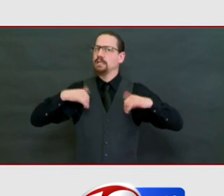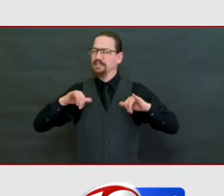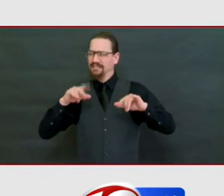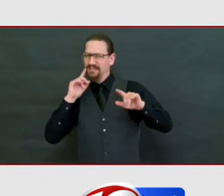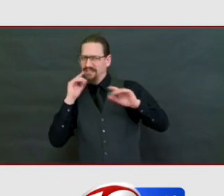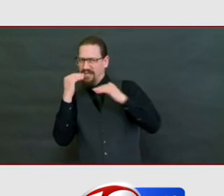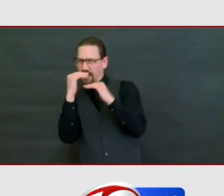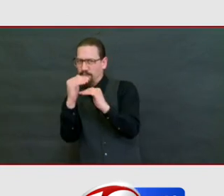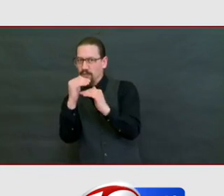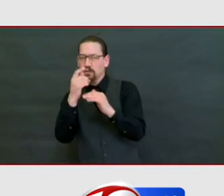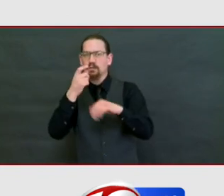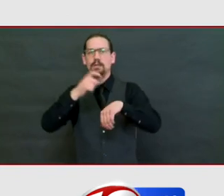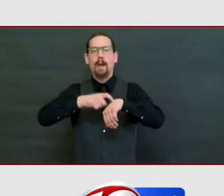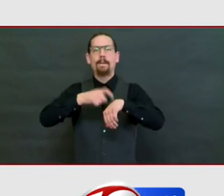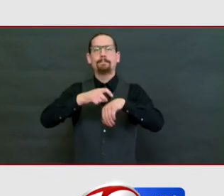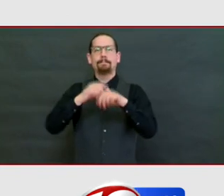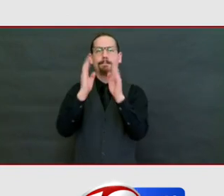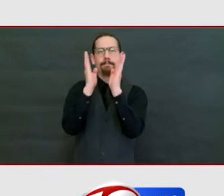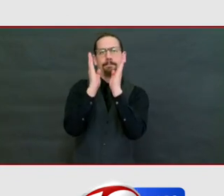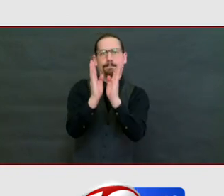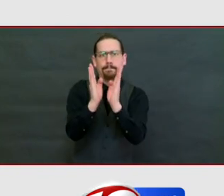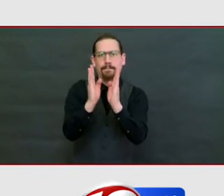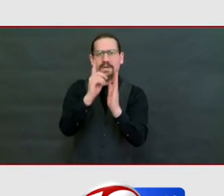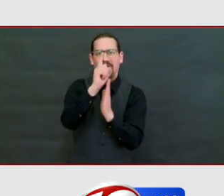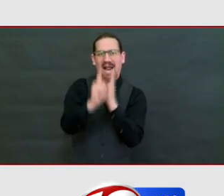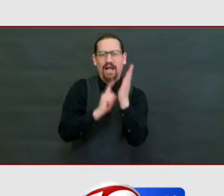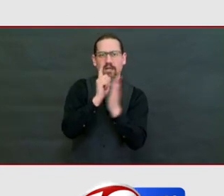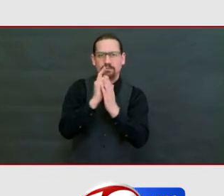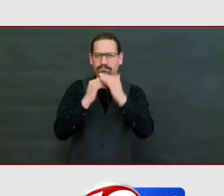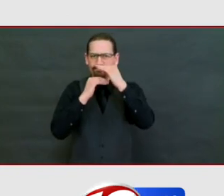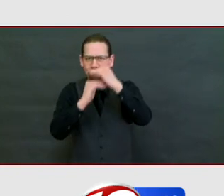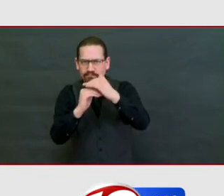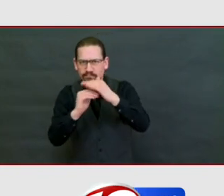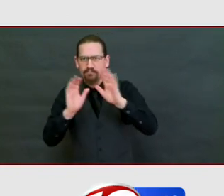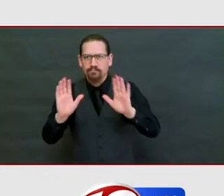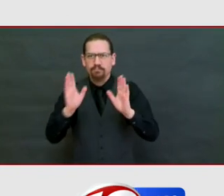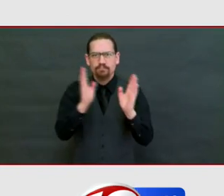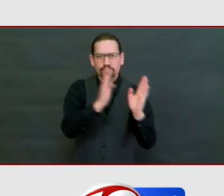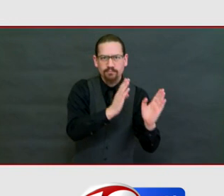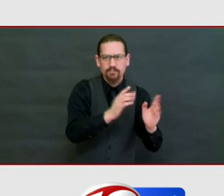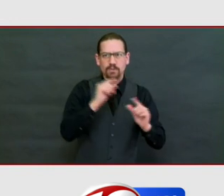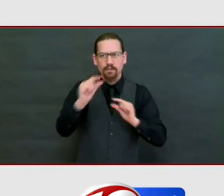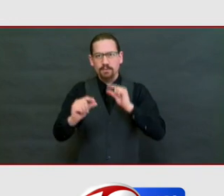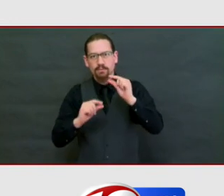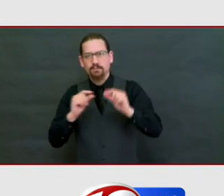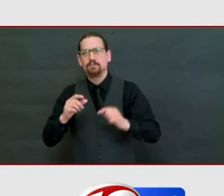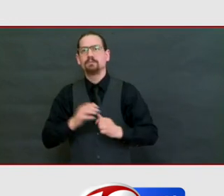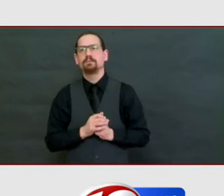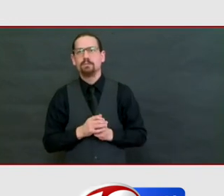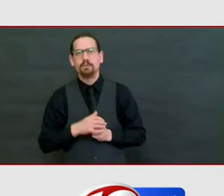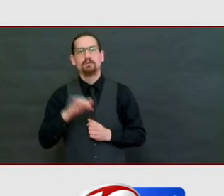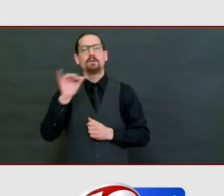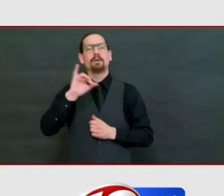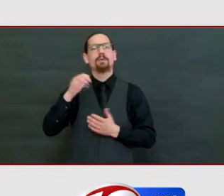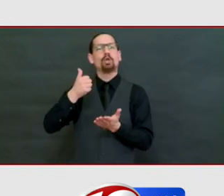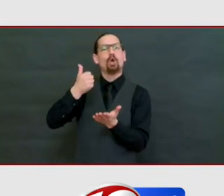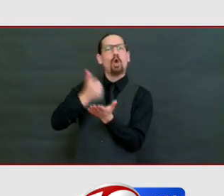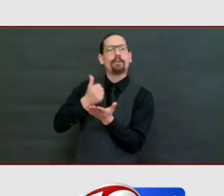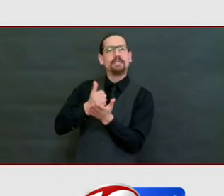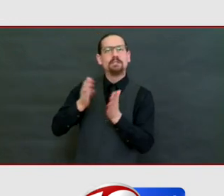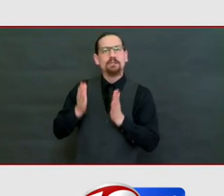behavioral health therapists, physical therapists, occupational therapists, they're going to start to reopen in phase one.